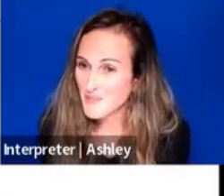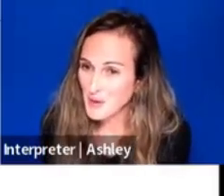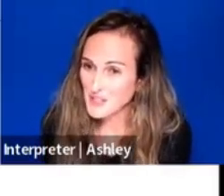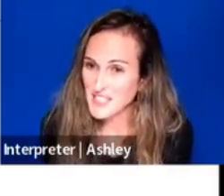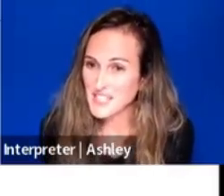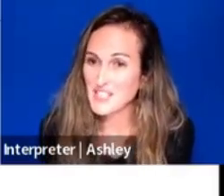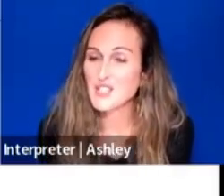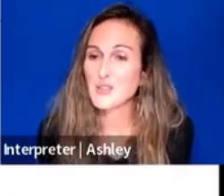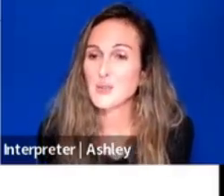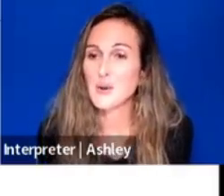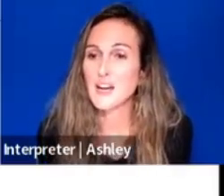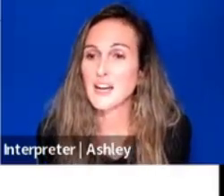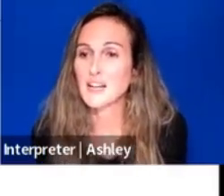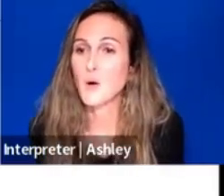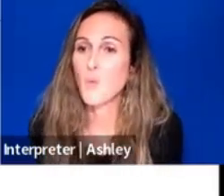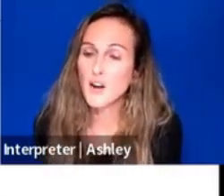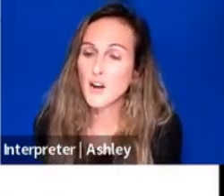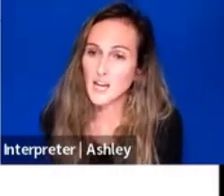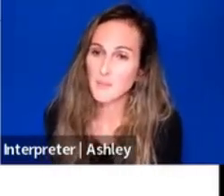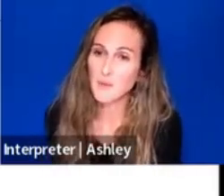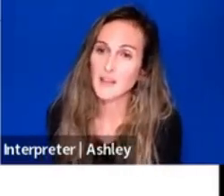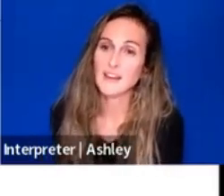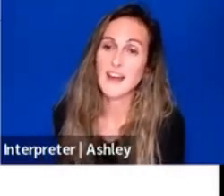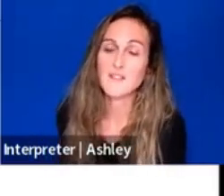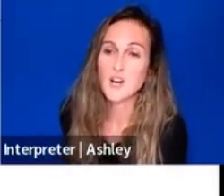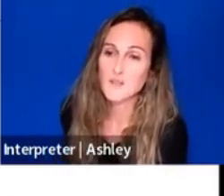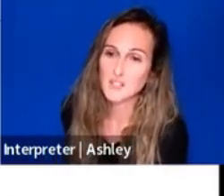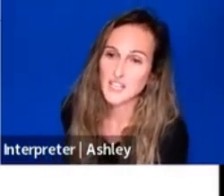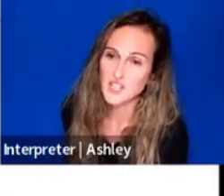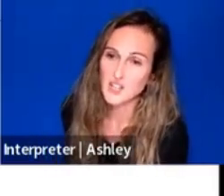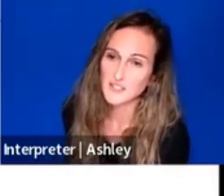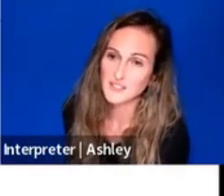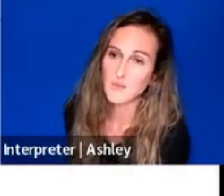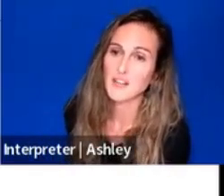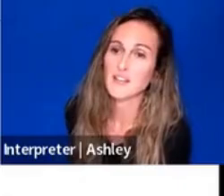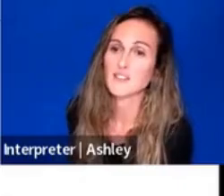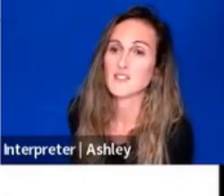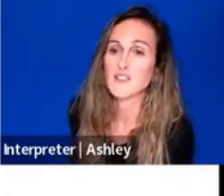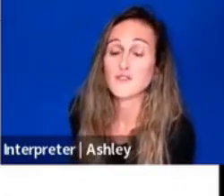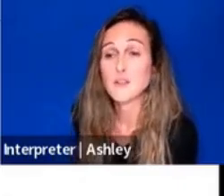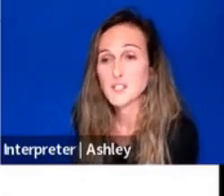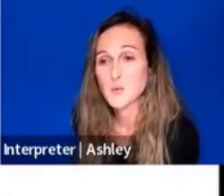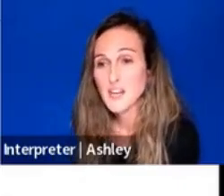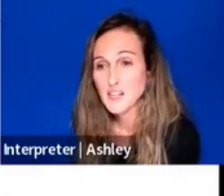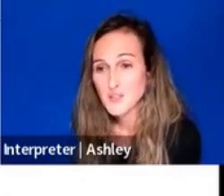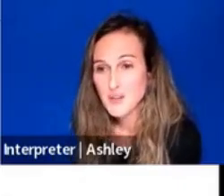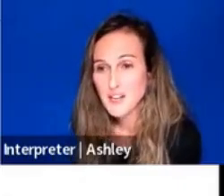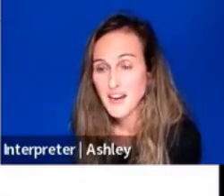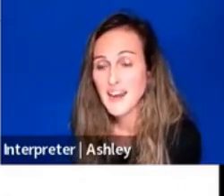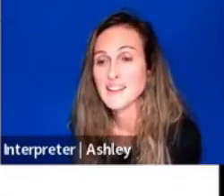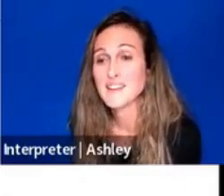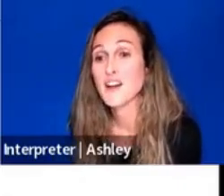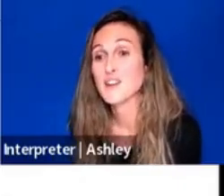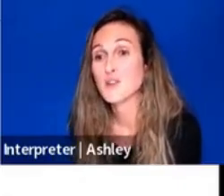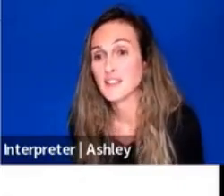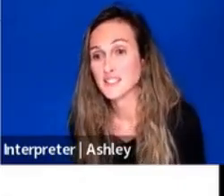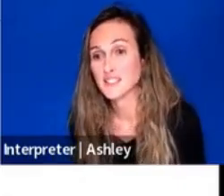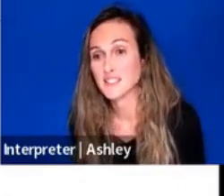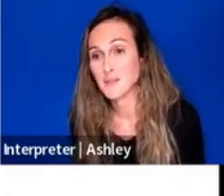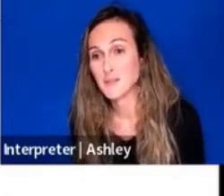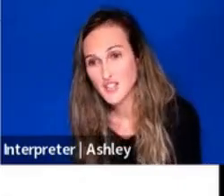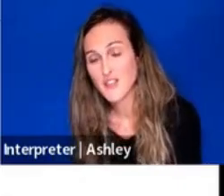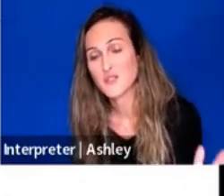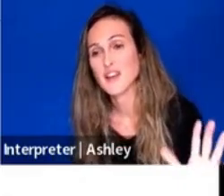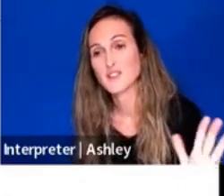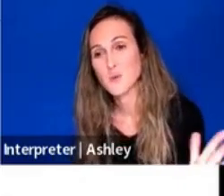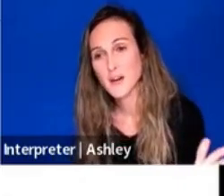deaf person to walk up and have a conversation with someone in front of a swinging door and not know that